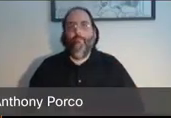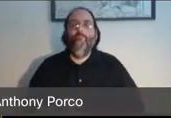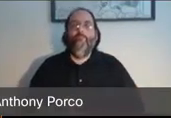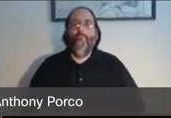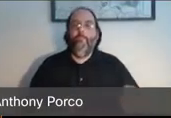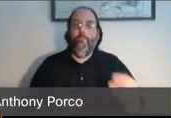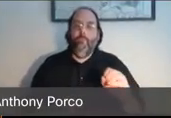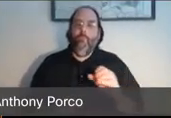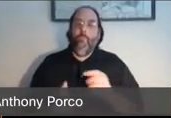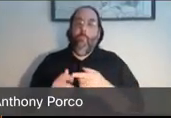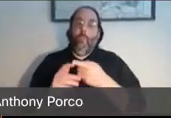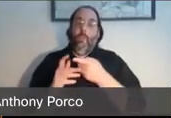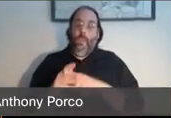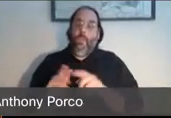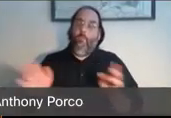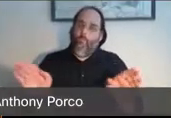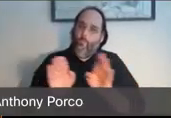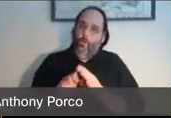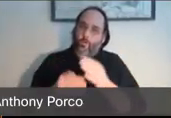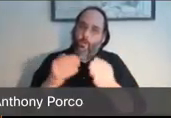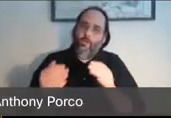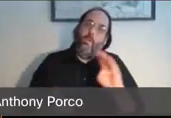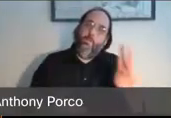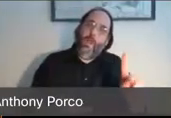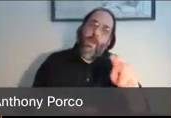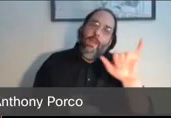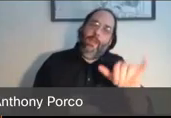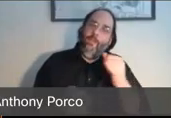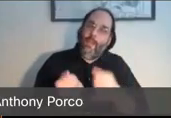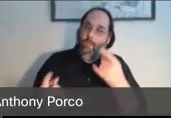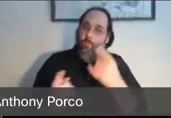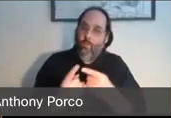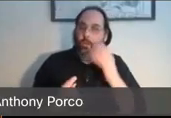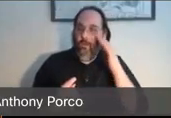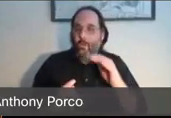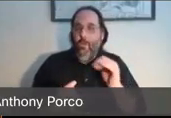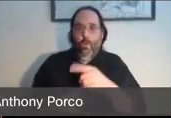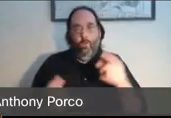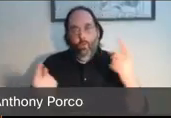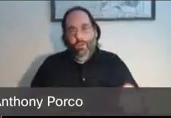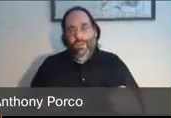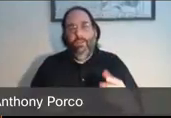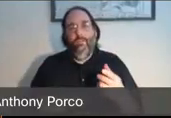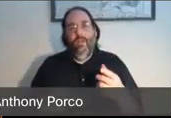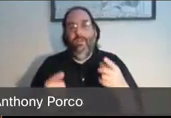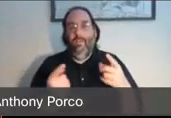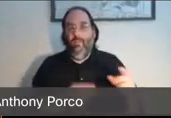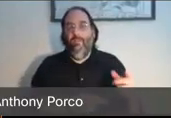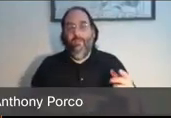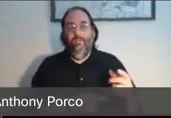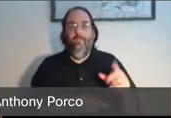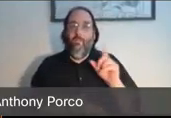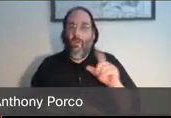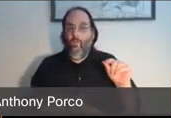So as we begin to close, and going back to Andy's final point, I know that everyone will agree that the events of